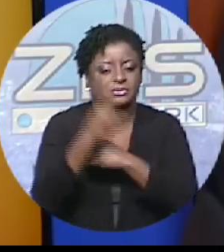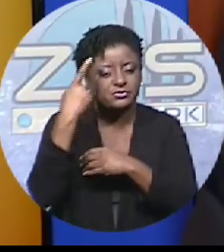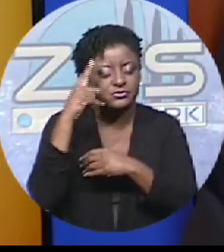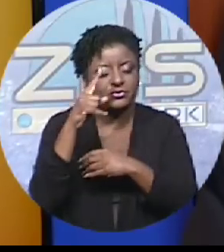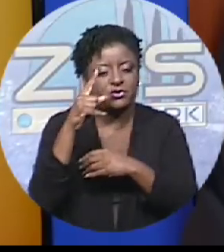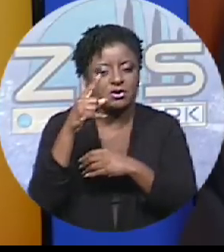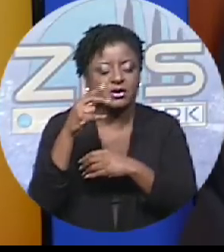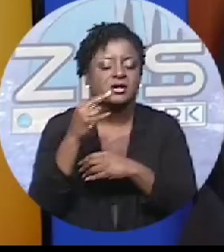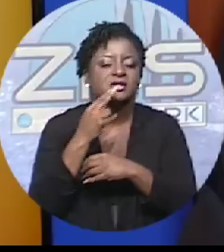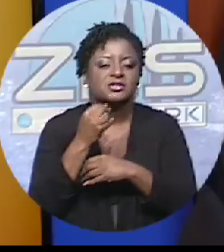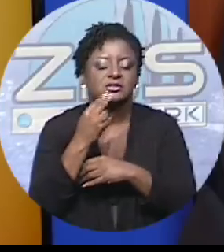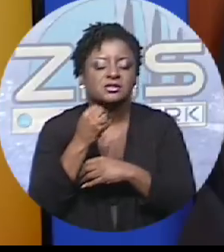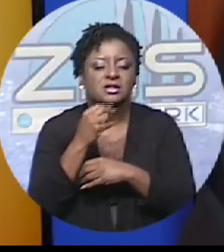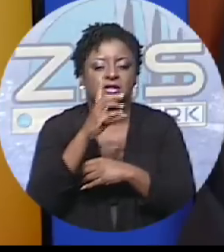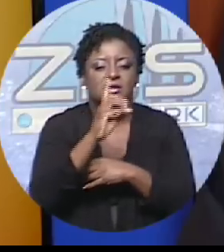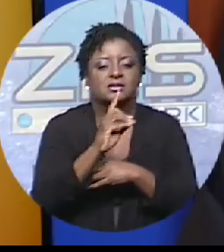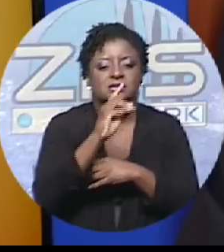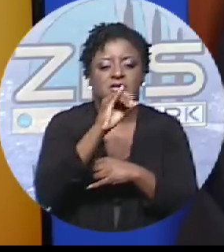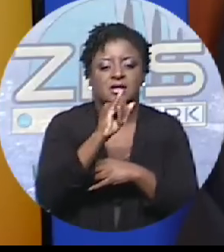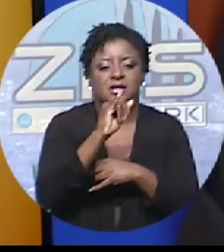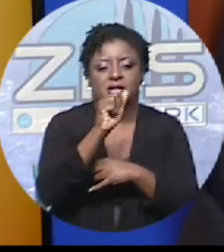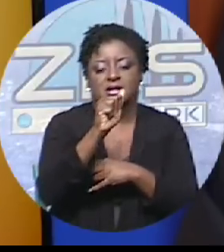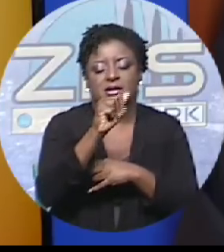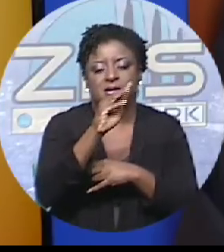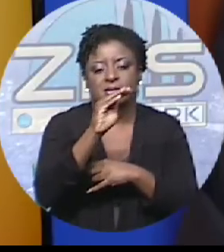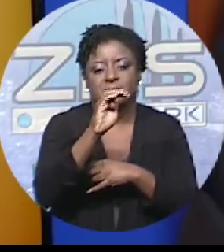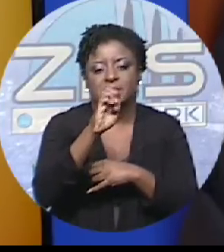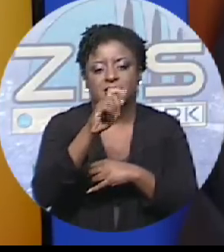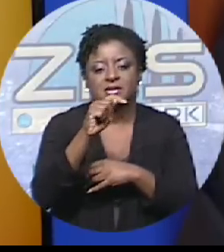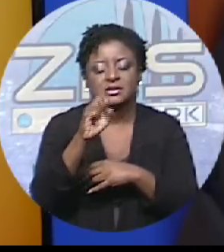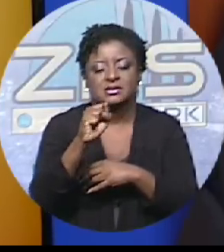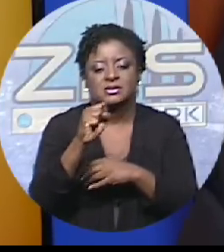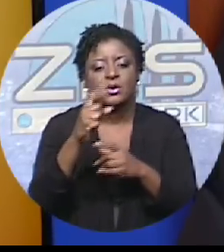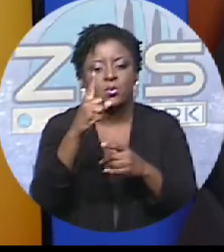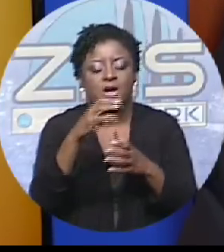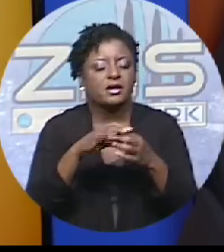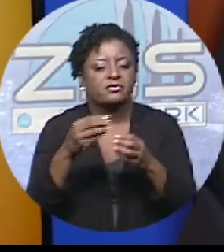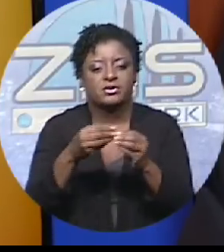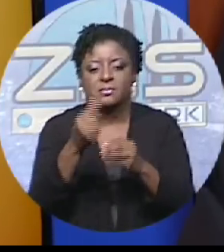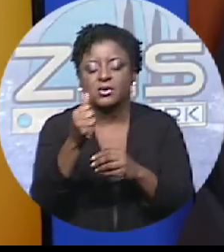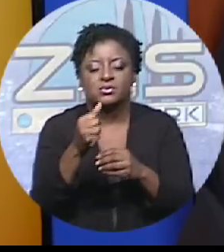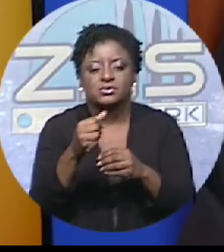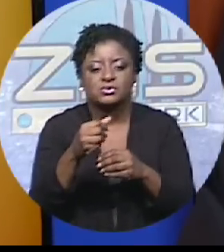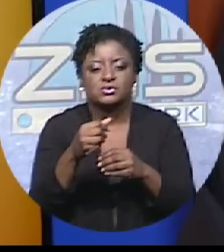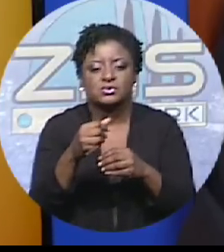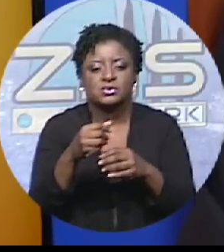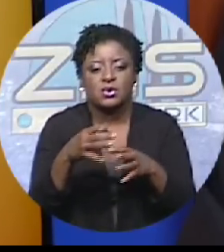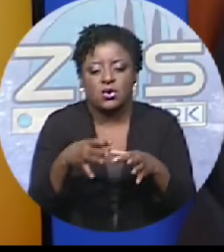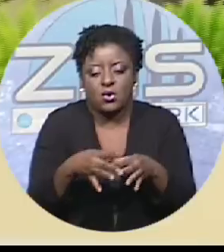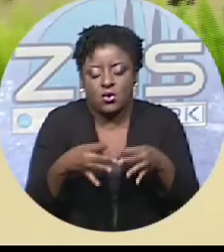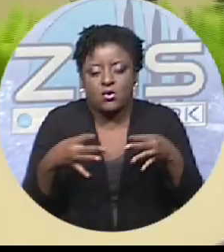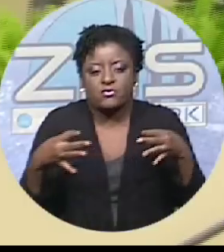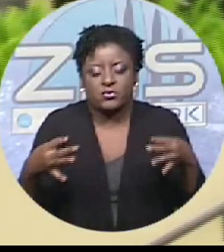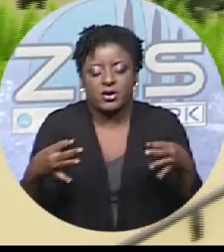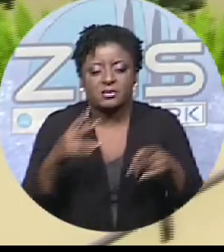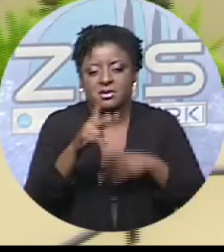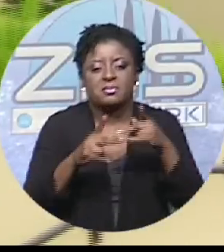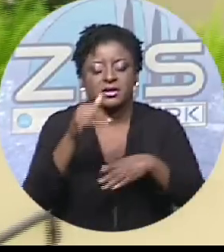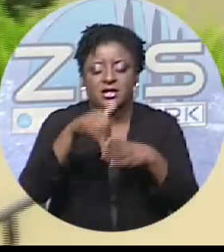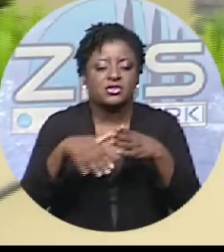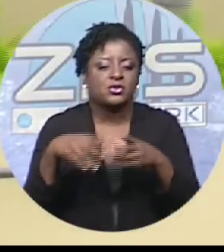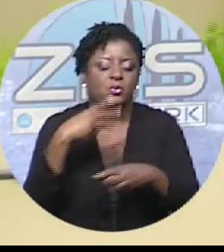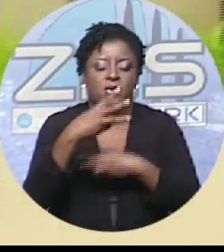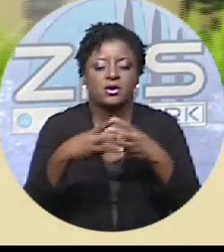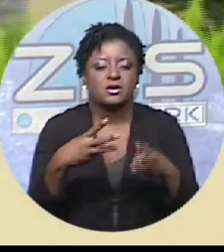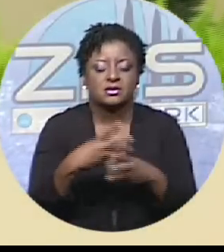of diabetes. We're one of the most overweight people in the world. Meantime,